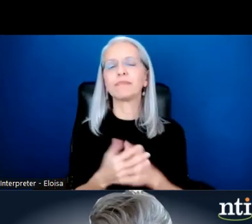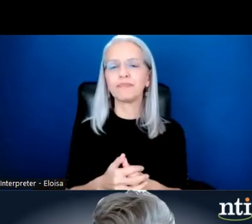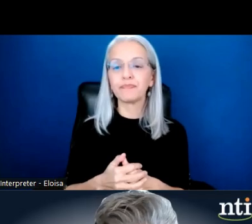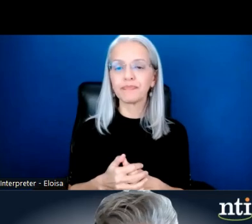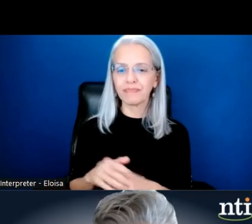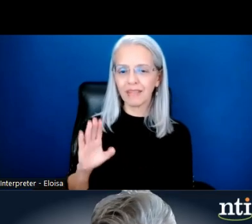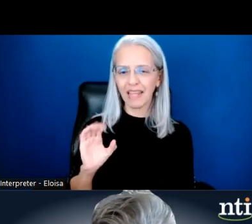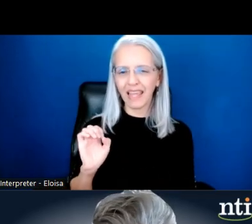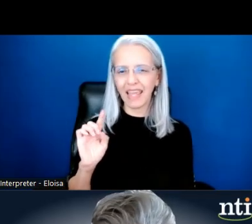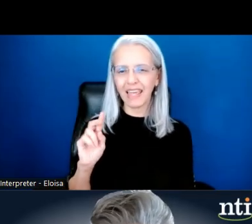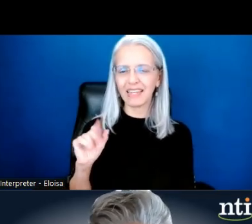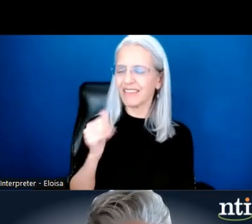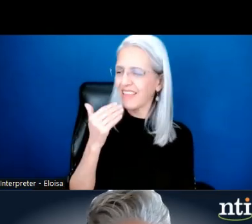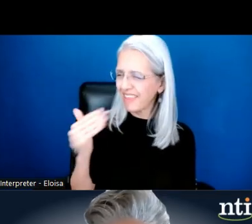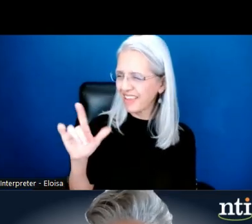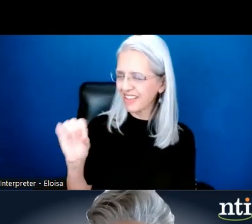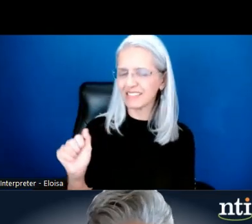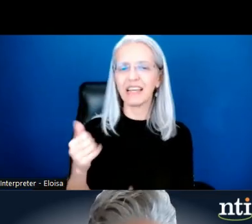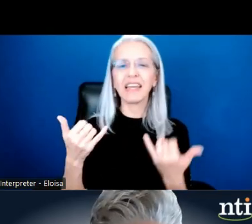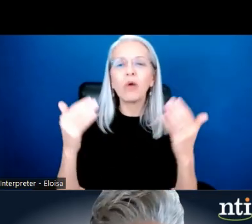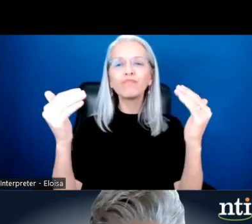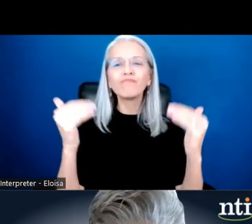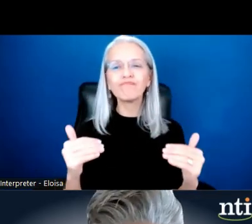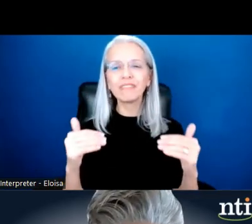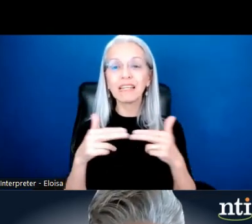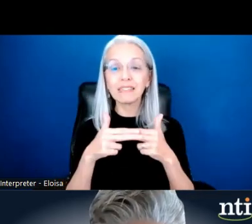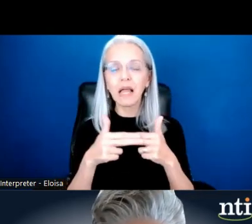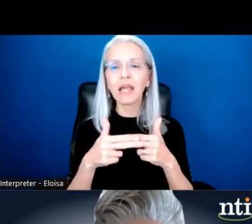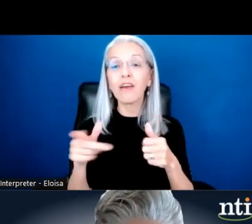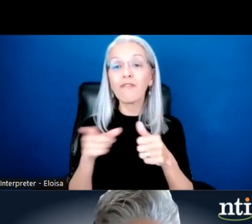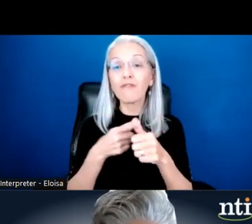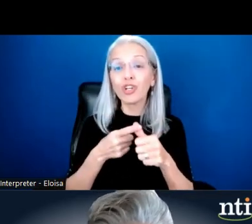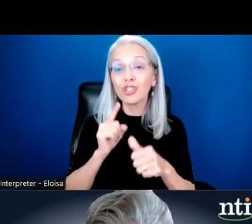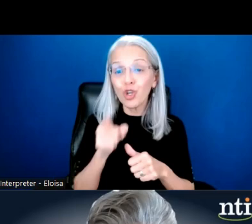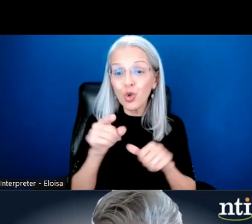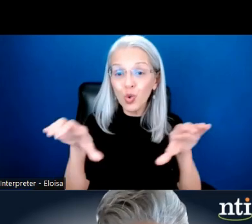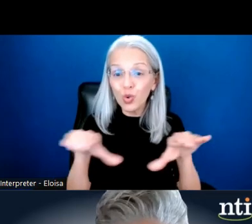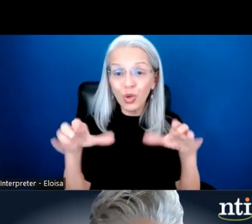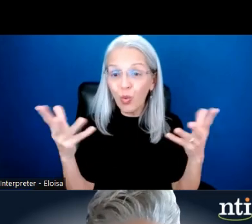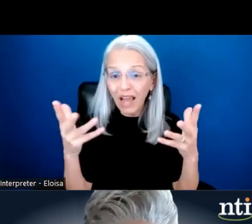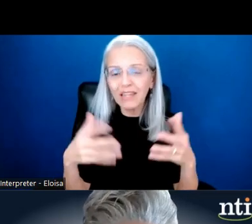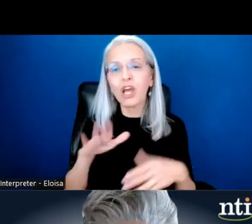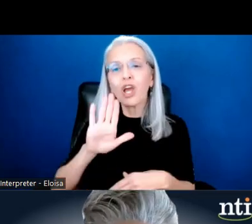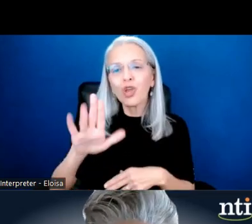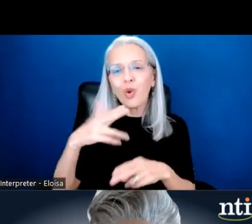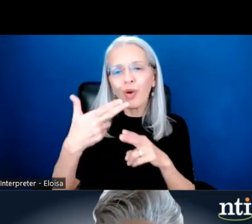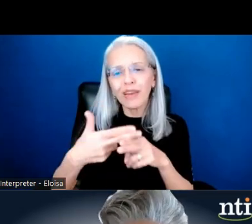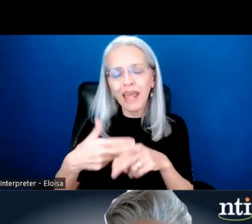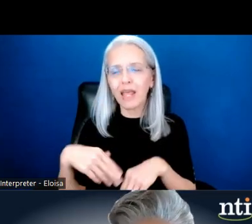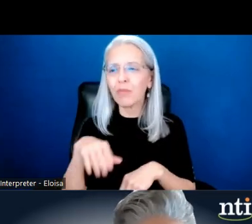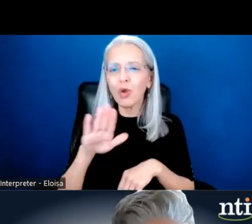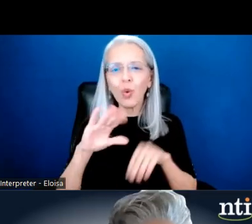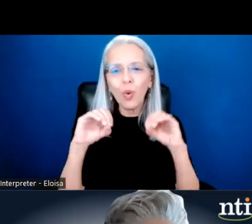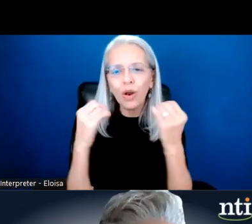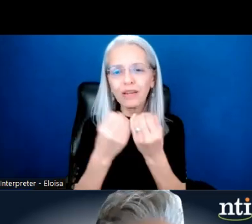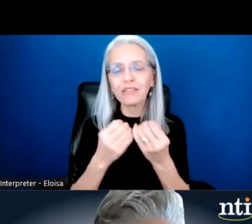we're about to transition to the next slide, I want you to do a couple of things. Put your name, your organization,